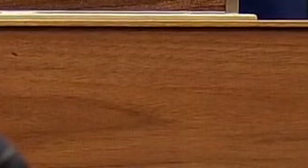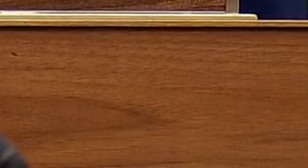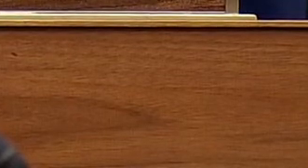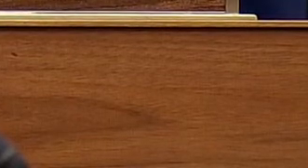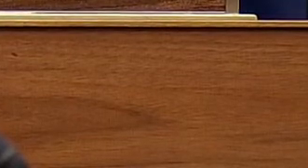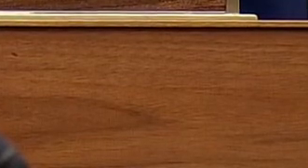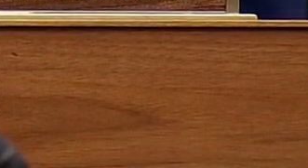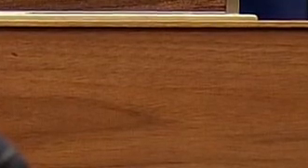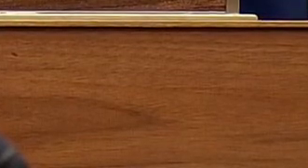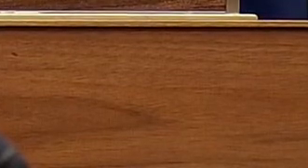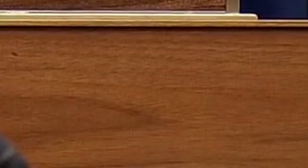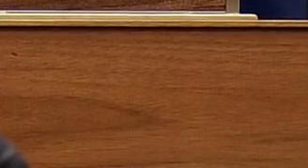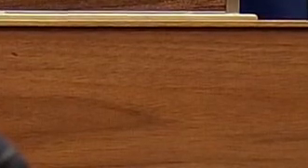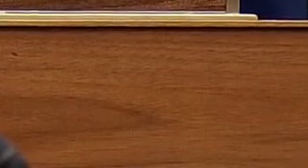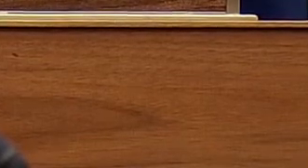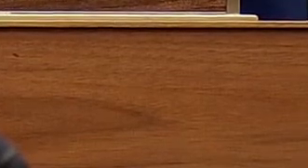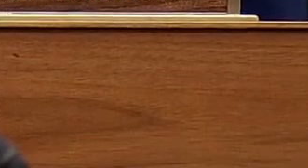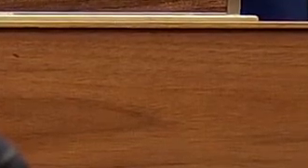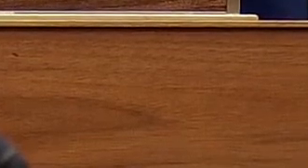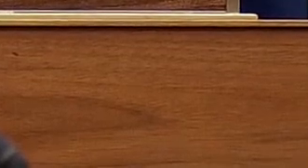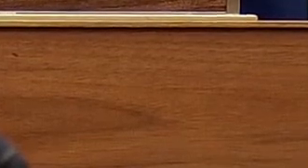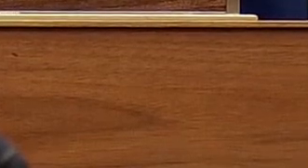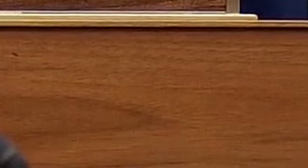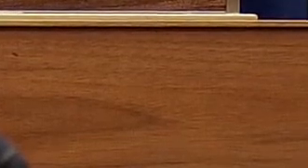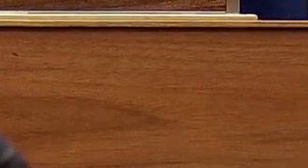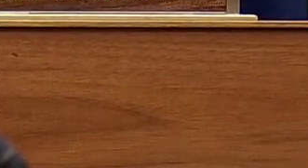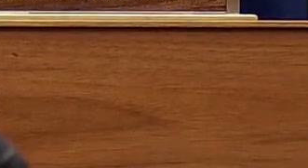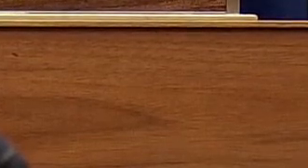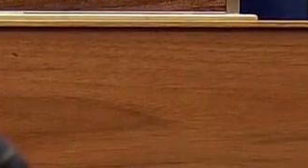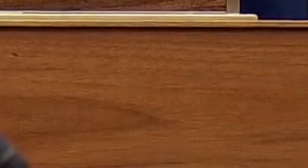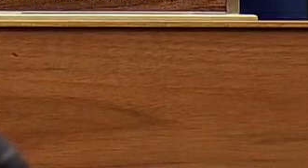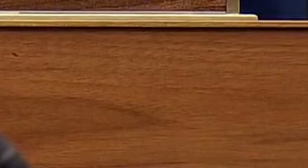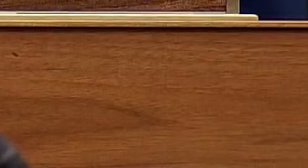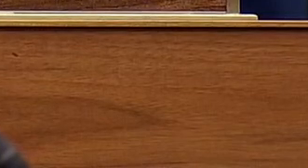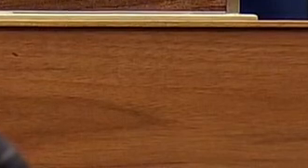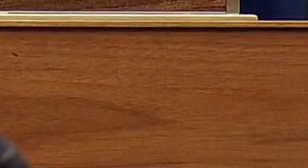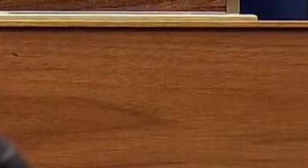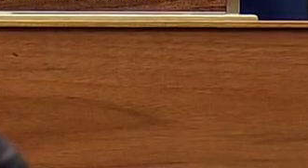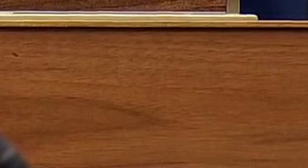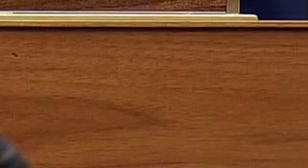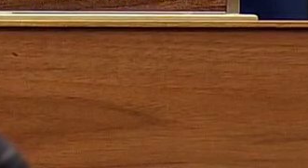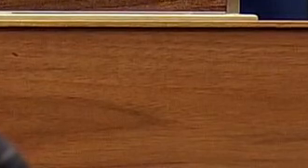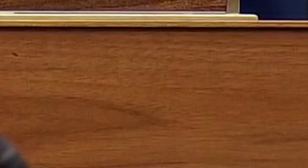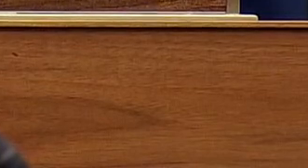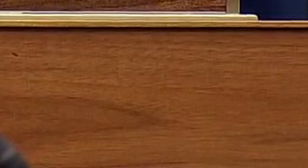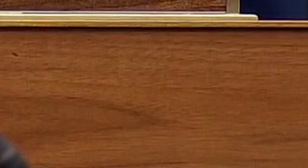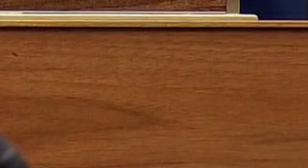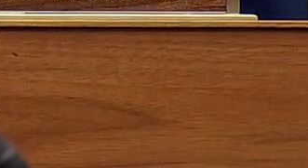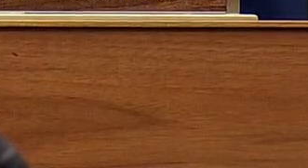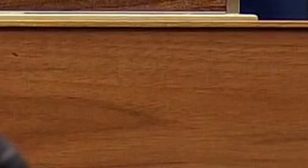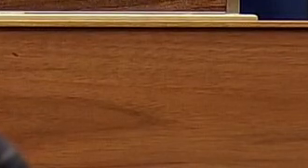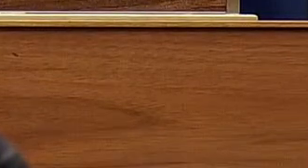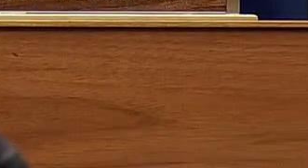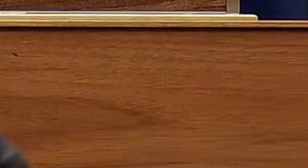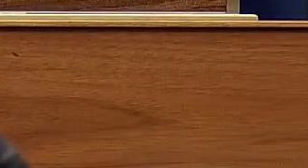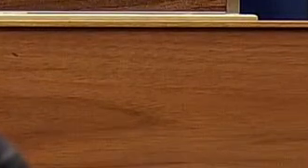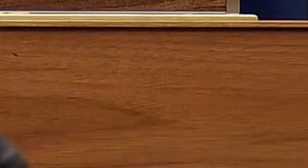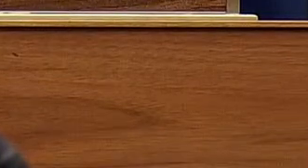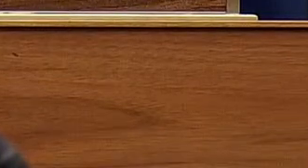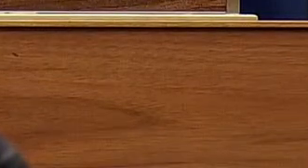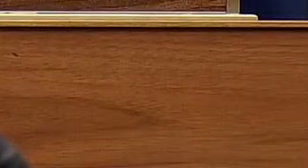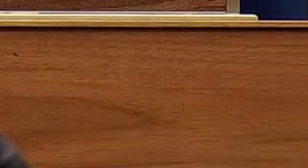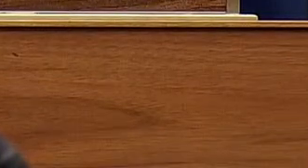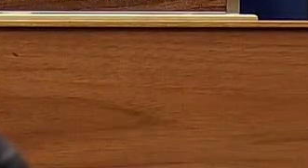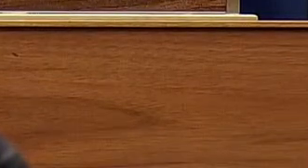Along with the residents of the District of Columbia, I greatly appreciate and thank you,